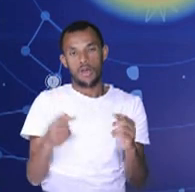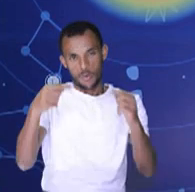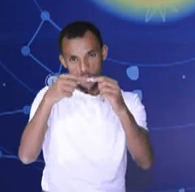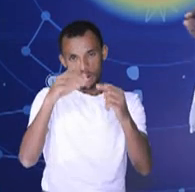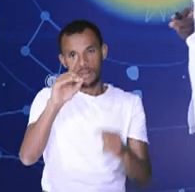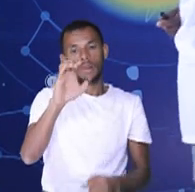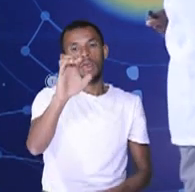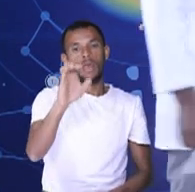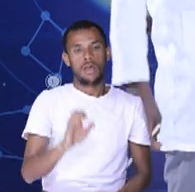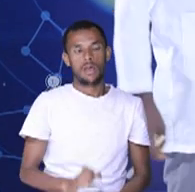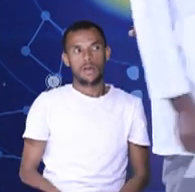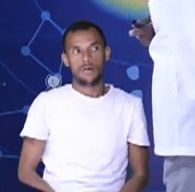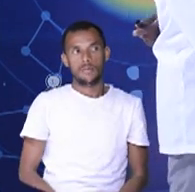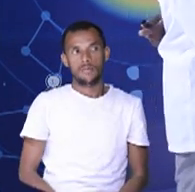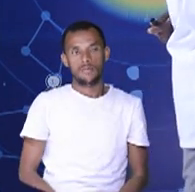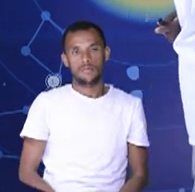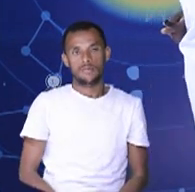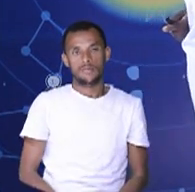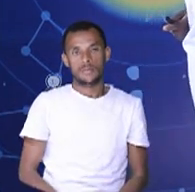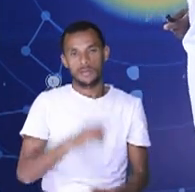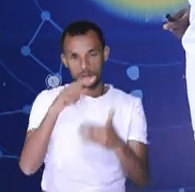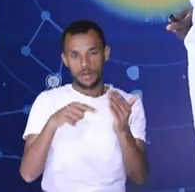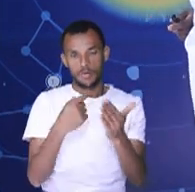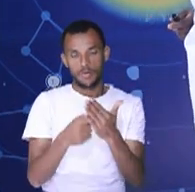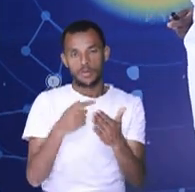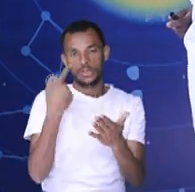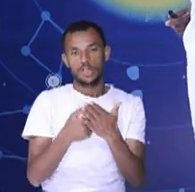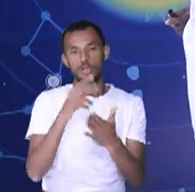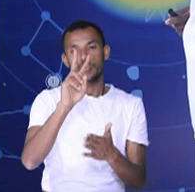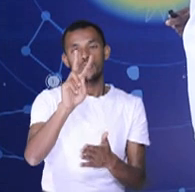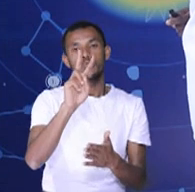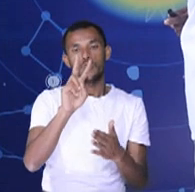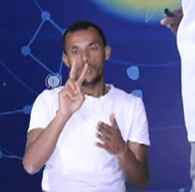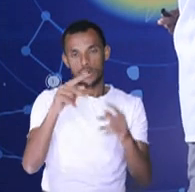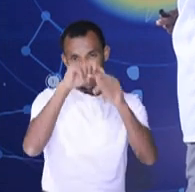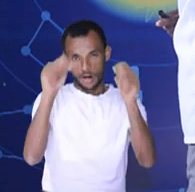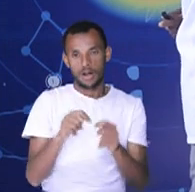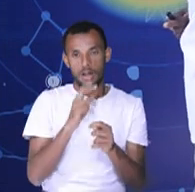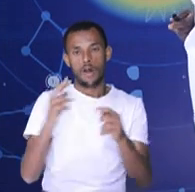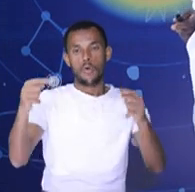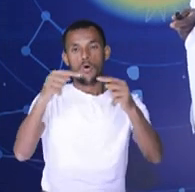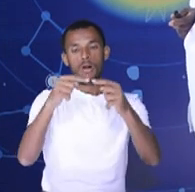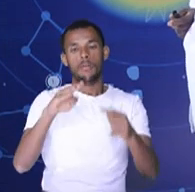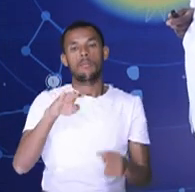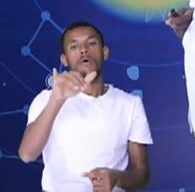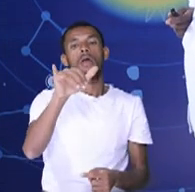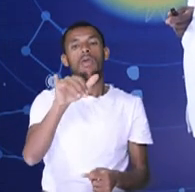to DE, Therefore, these two triangles are congruent